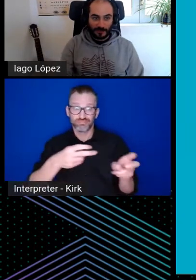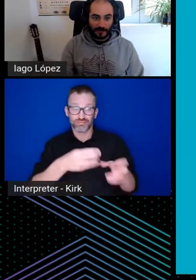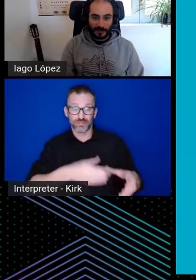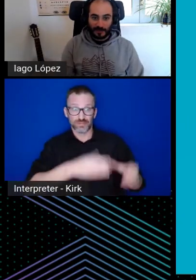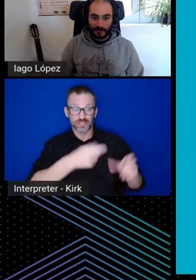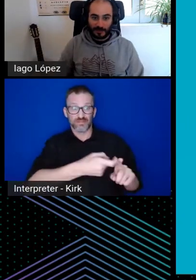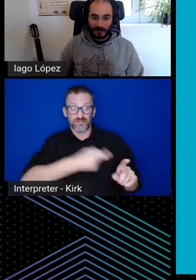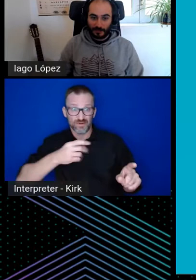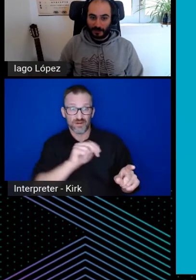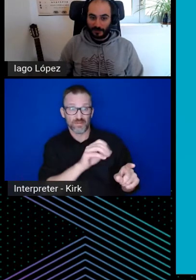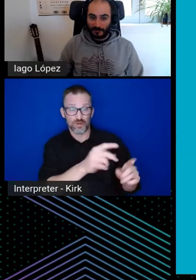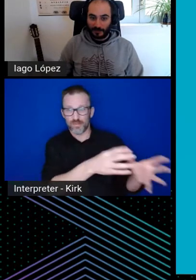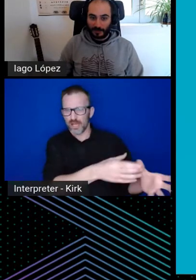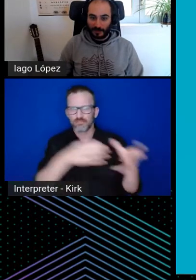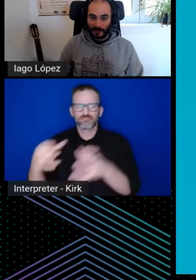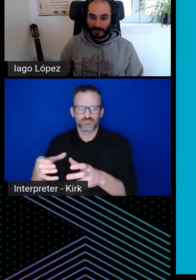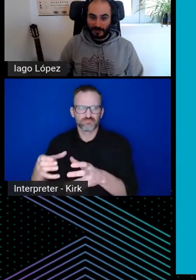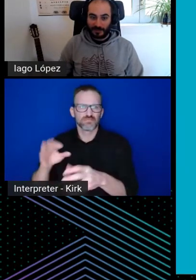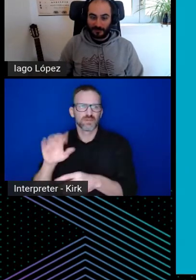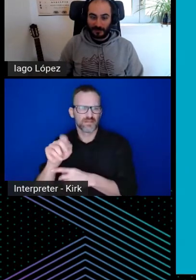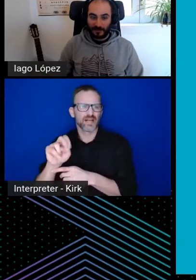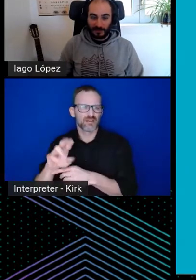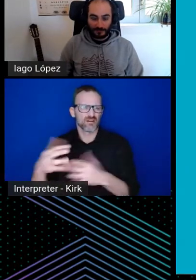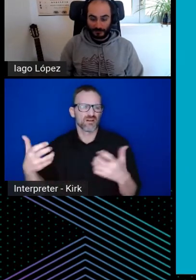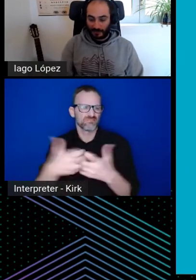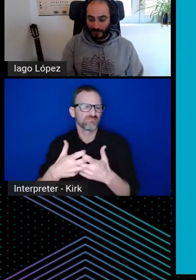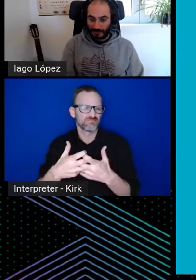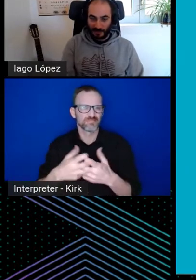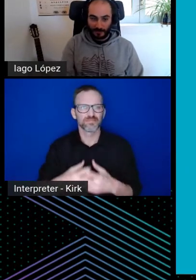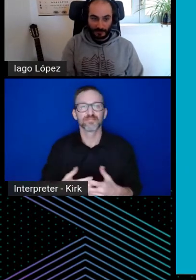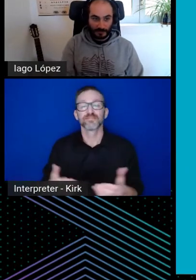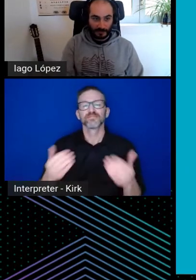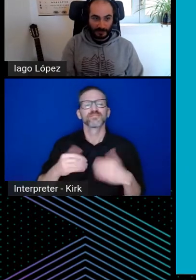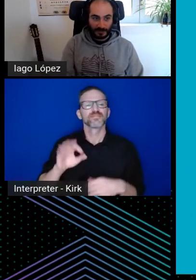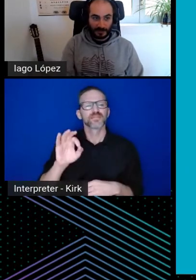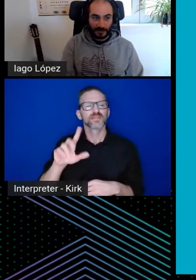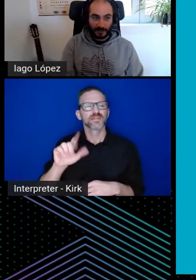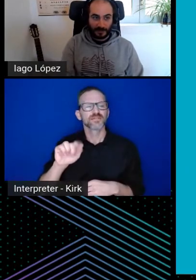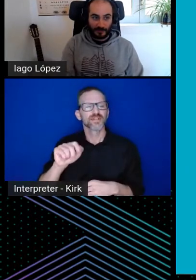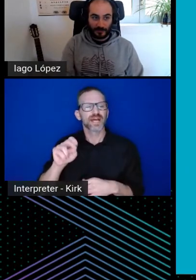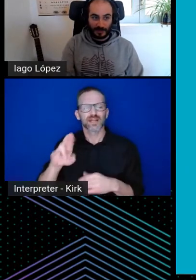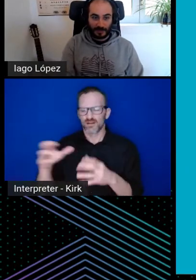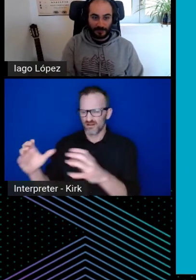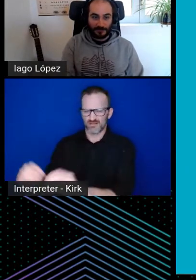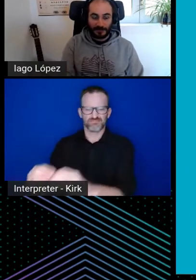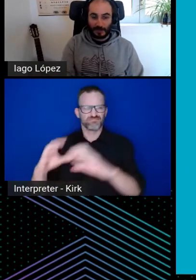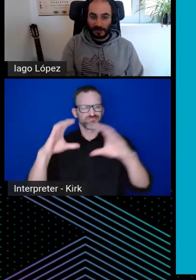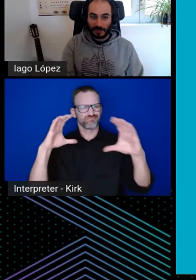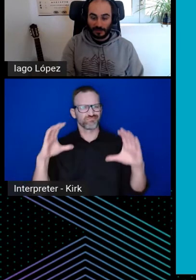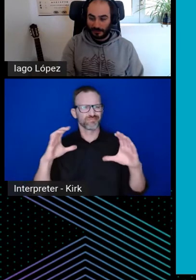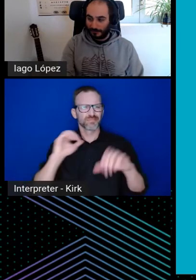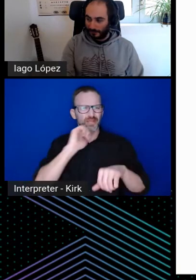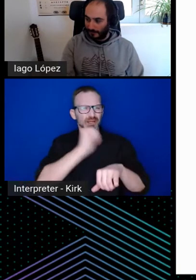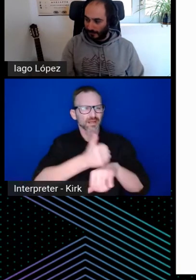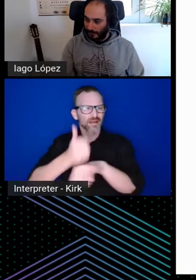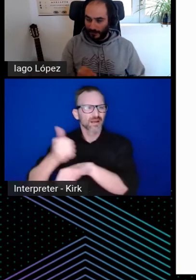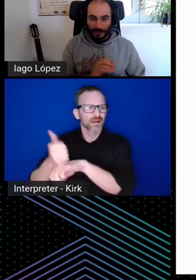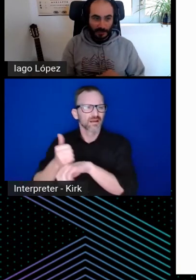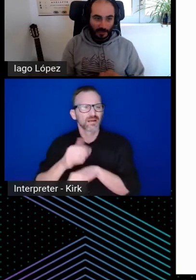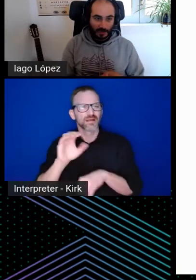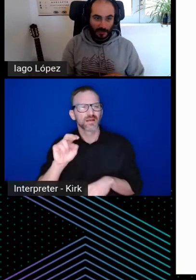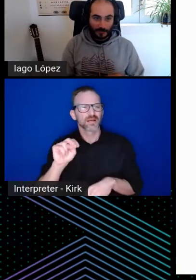So yeah, I want to talk a bit about how Flatcar is configured, and so let's dig in.